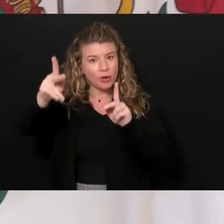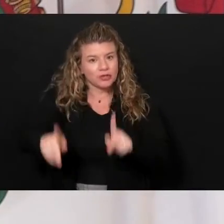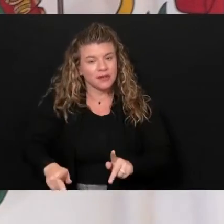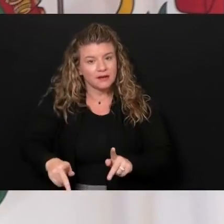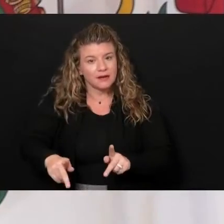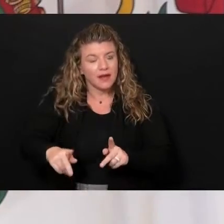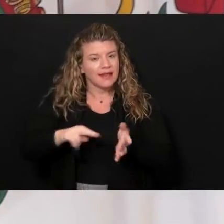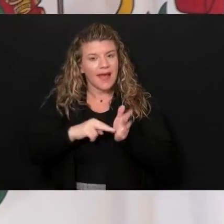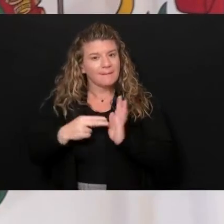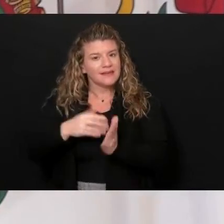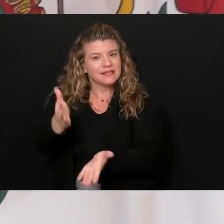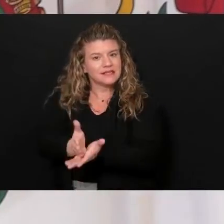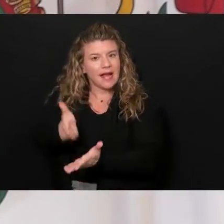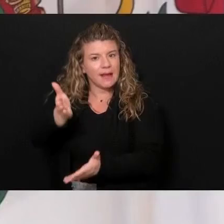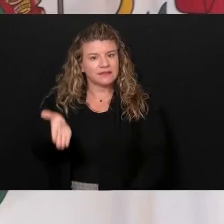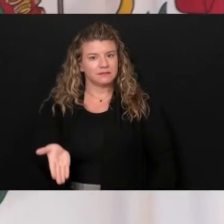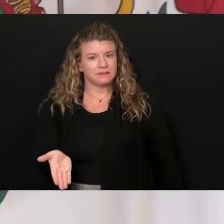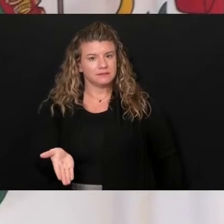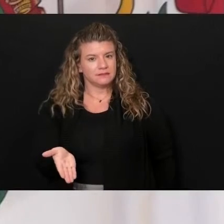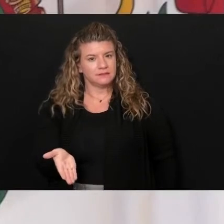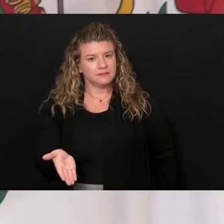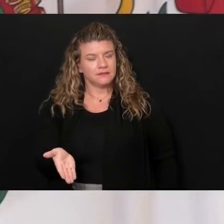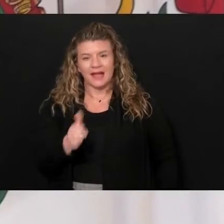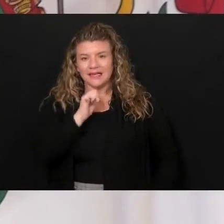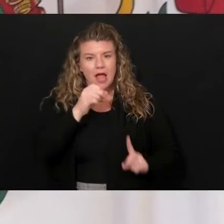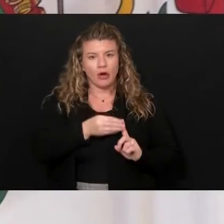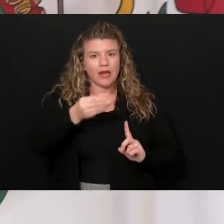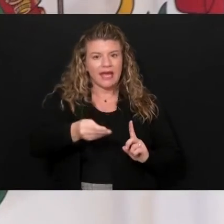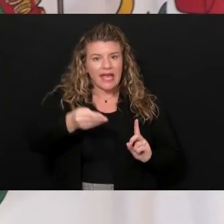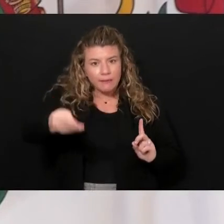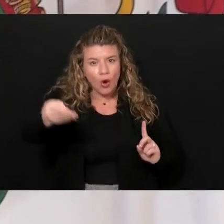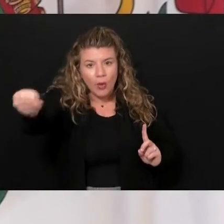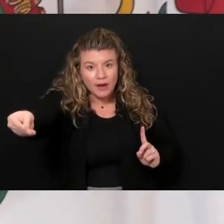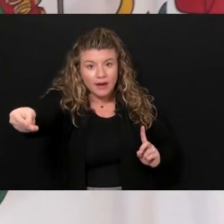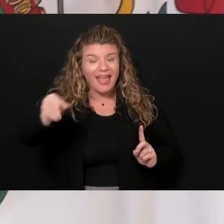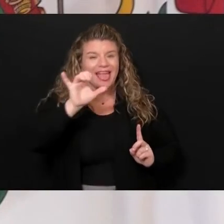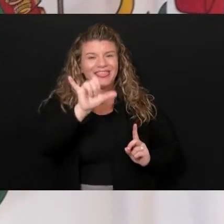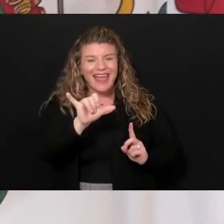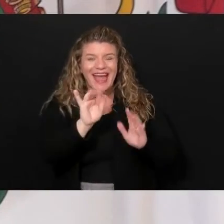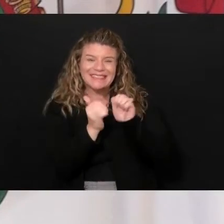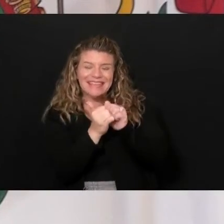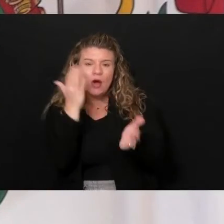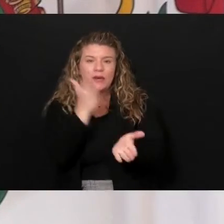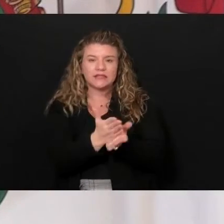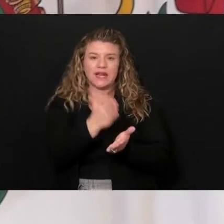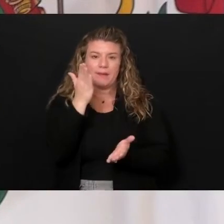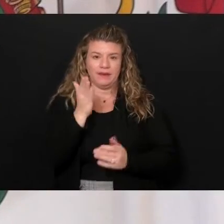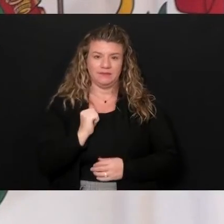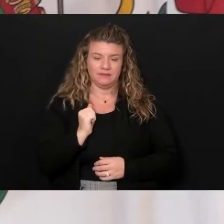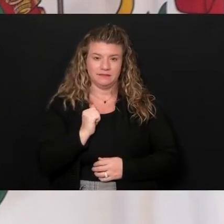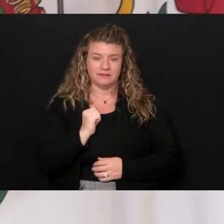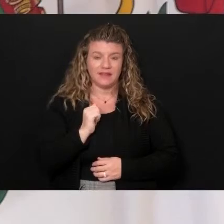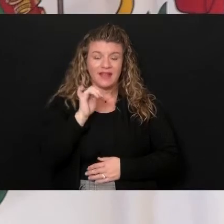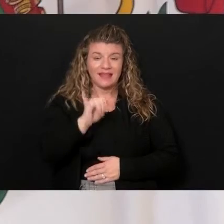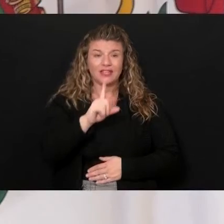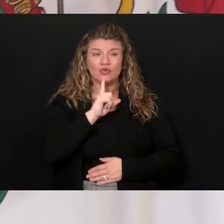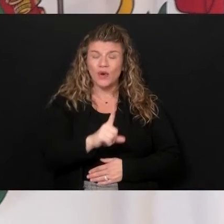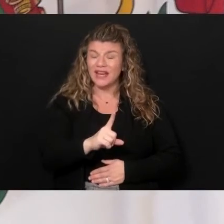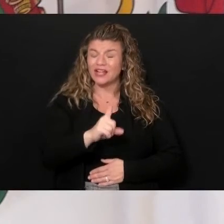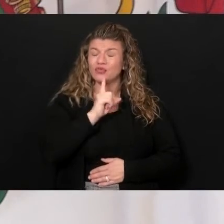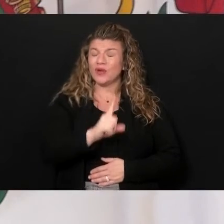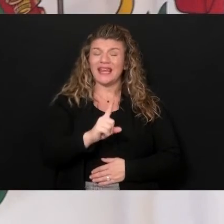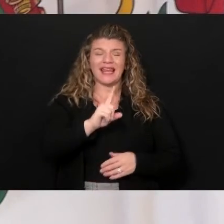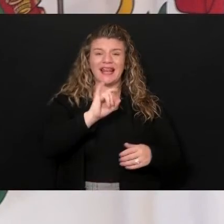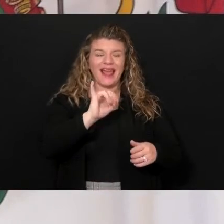it can't go any further. That's how you shut it down. It is absolutely a